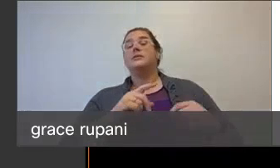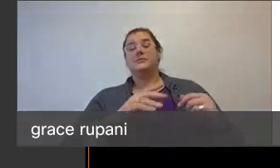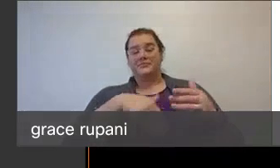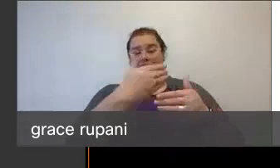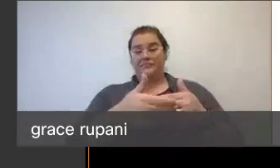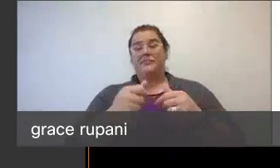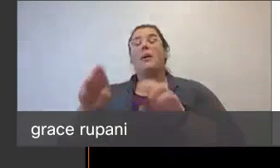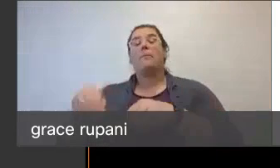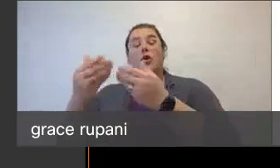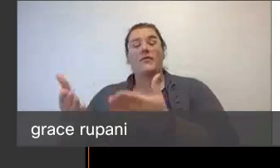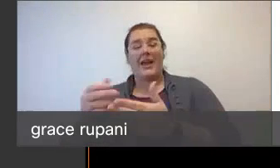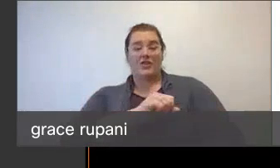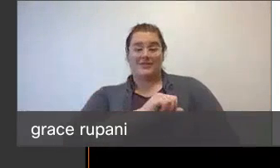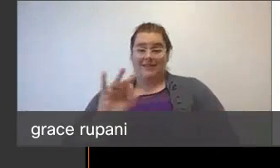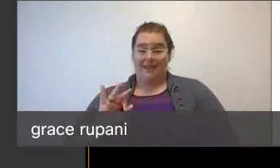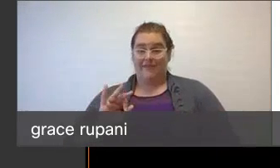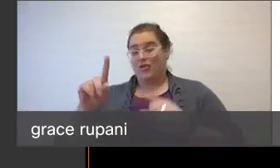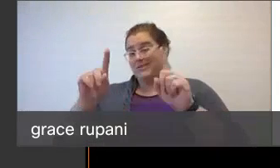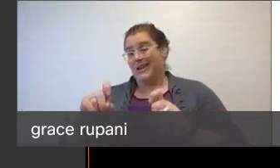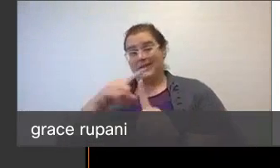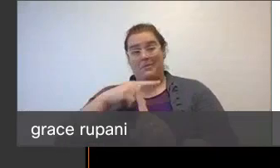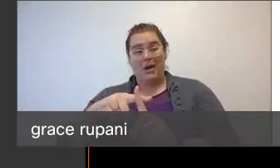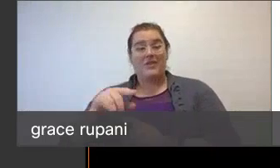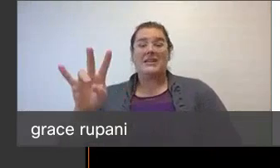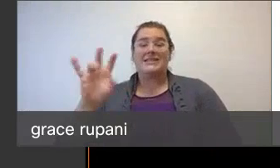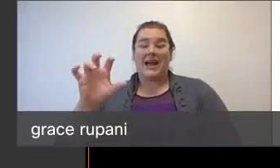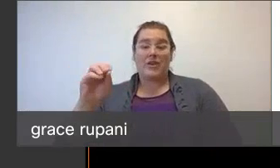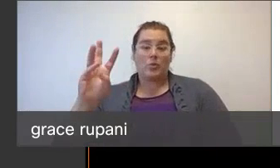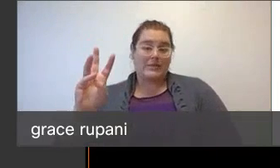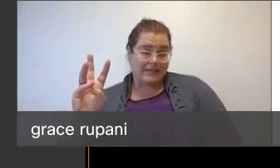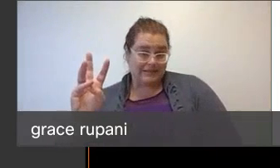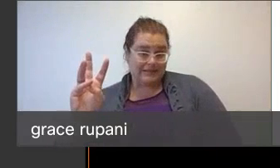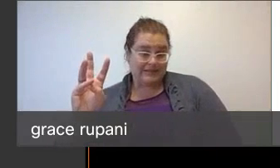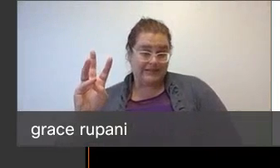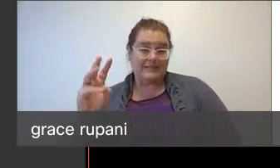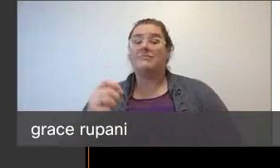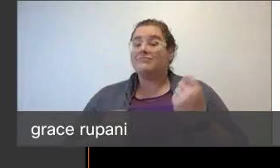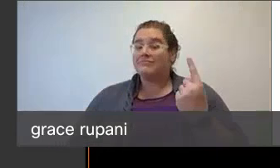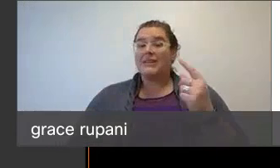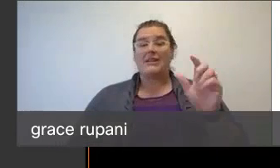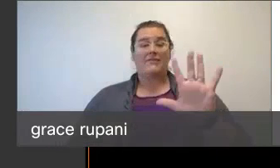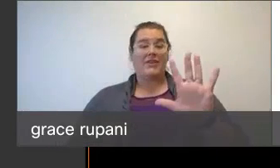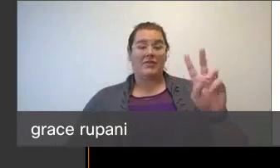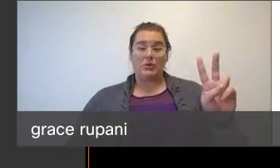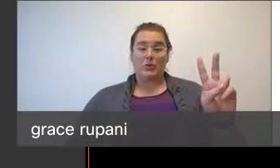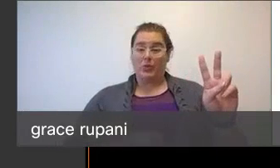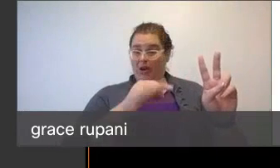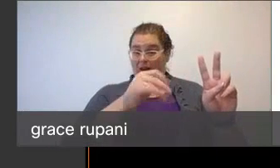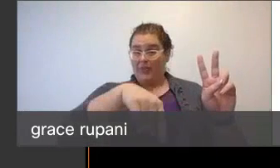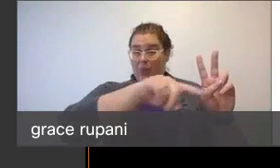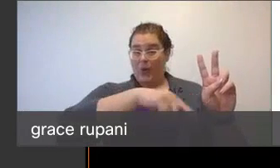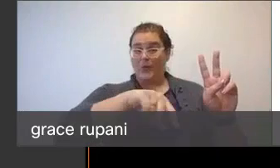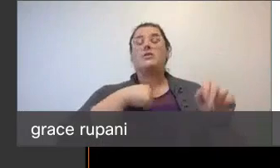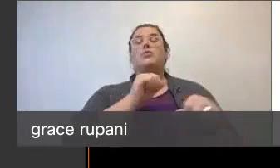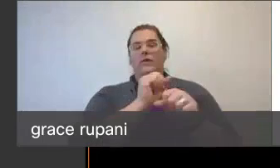provider staff who have tested positive for COVID. 52 of these folks worked for more than one provider, and we